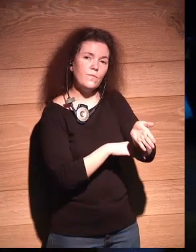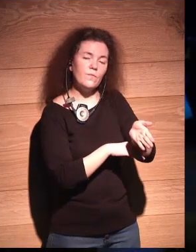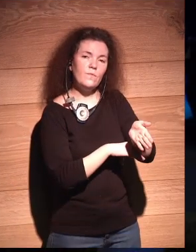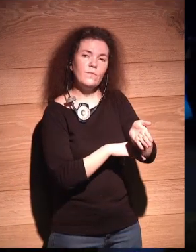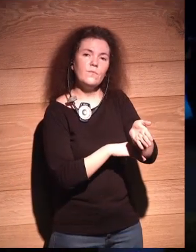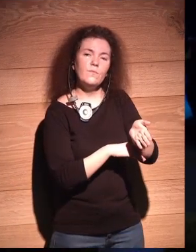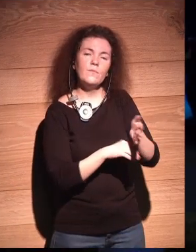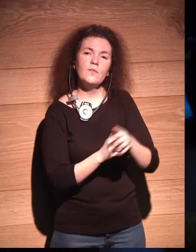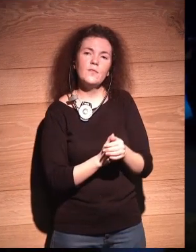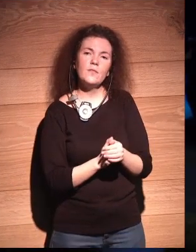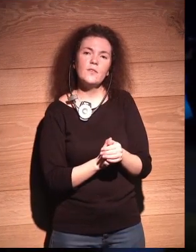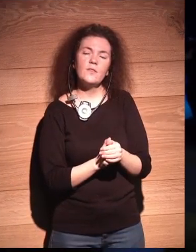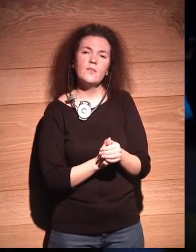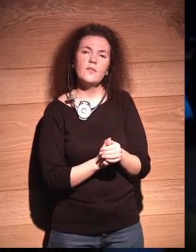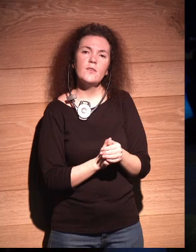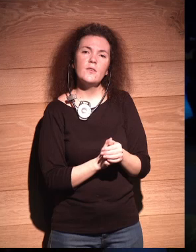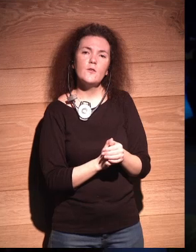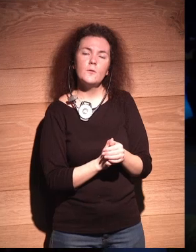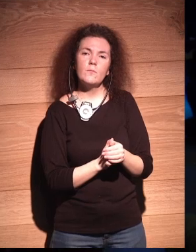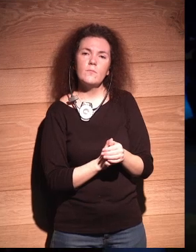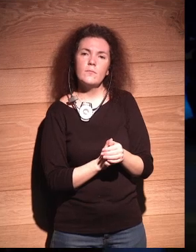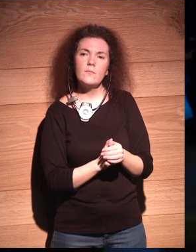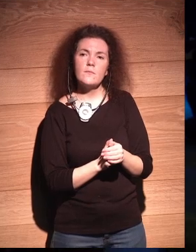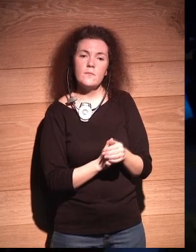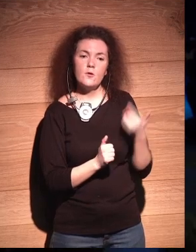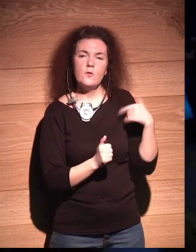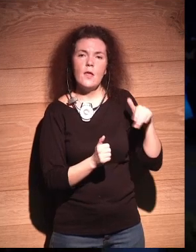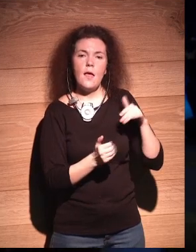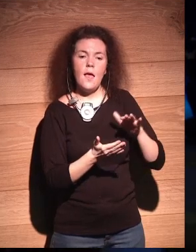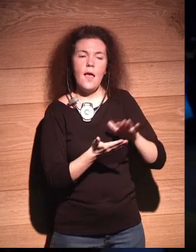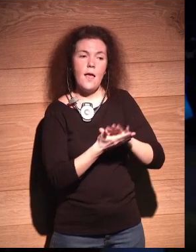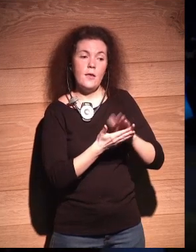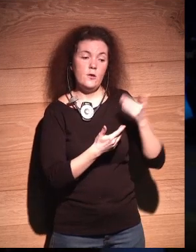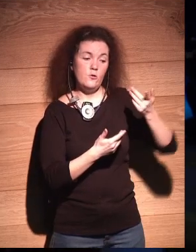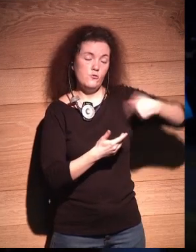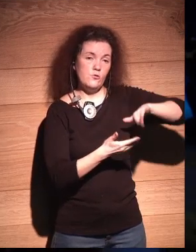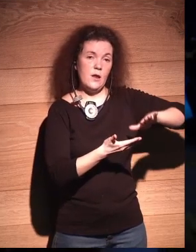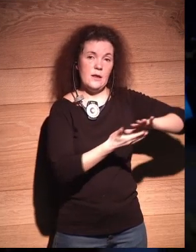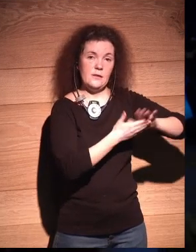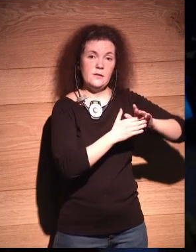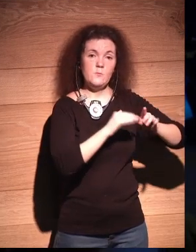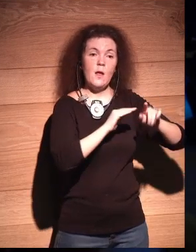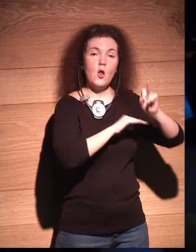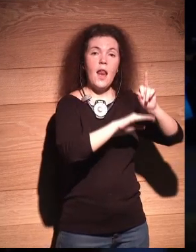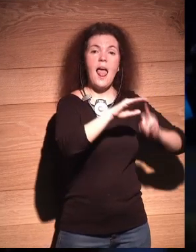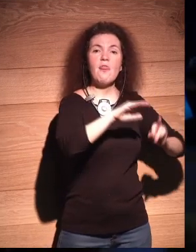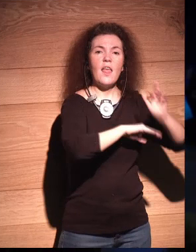were sending so you see, we were sending. It had nothing to do with